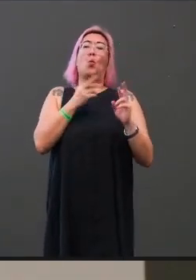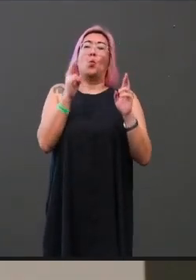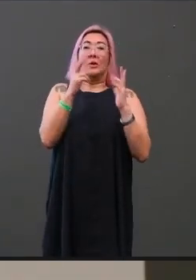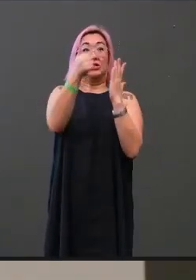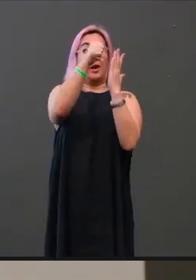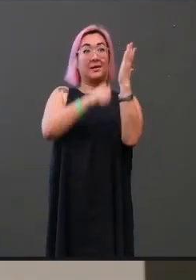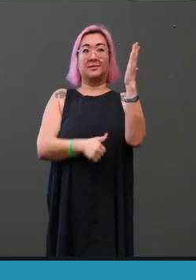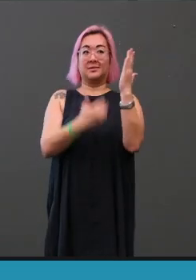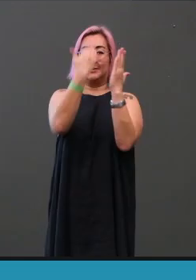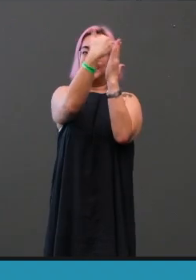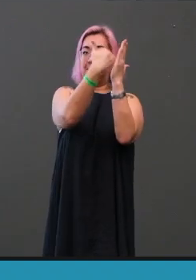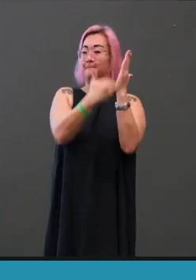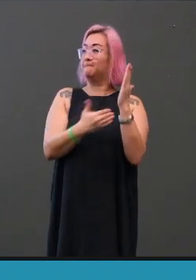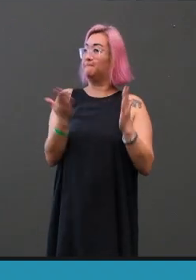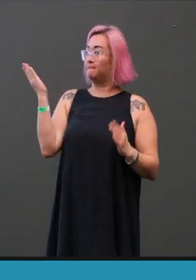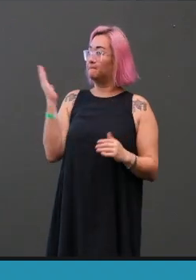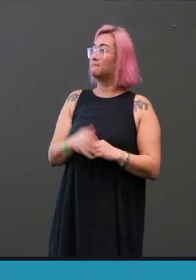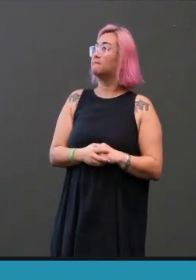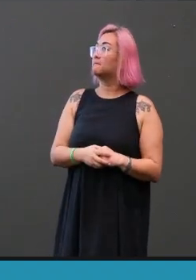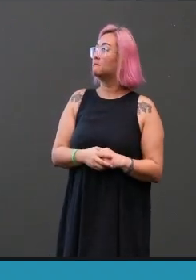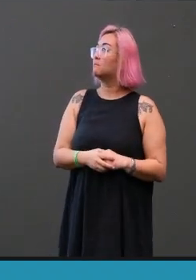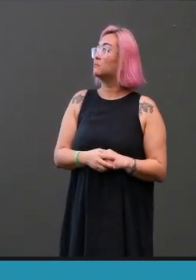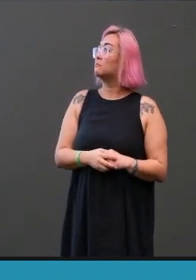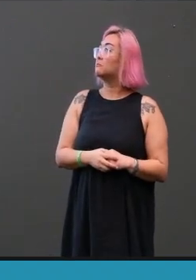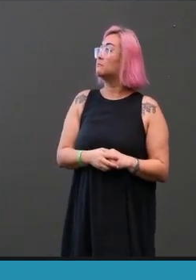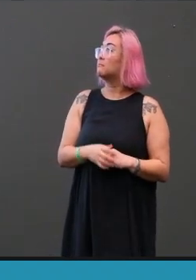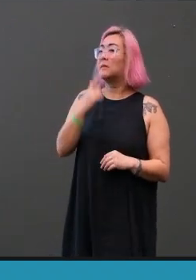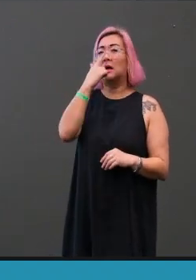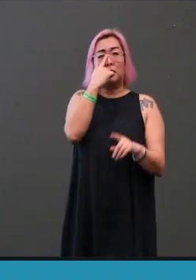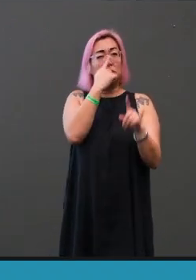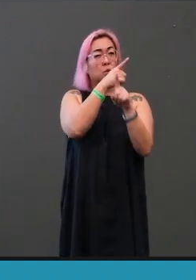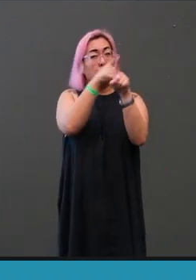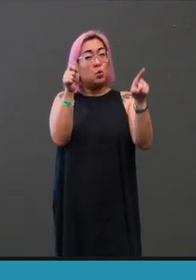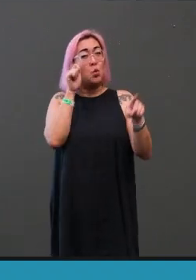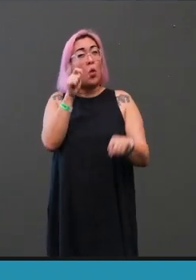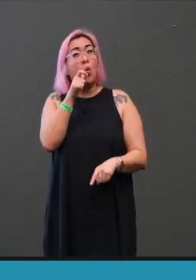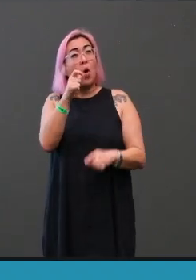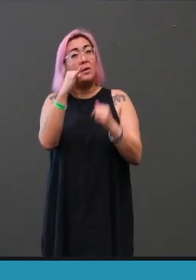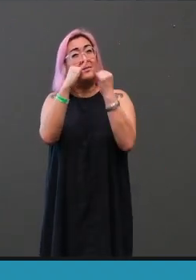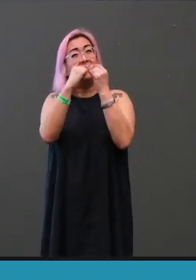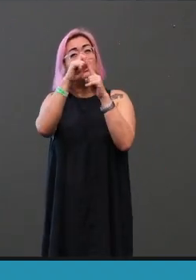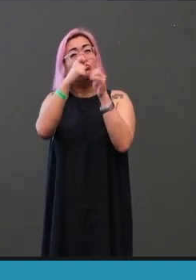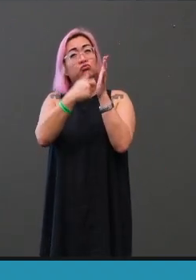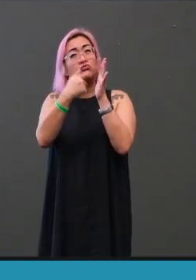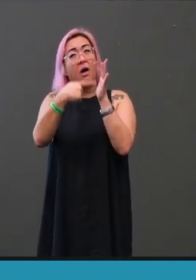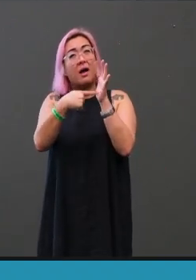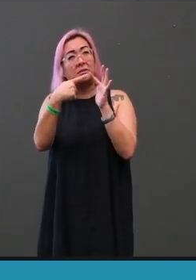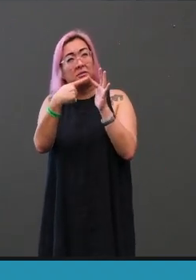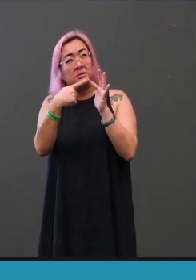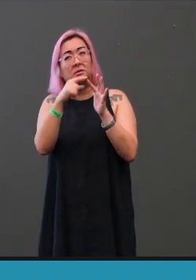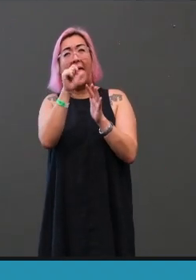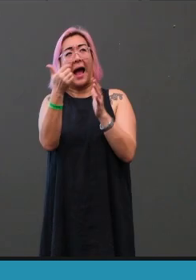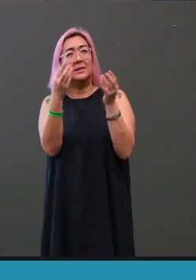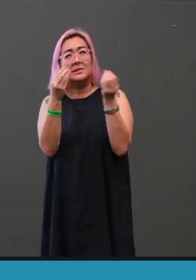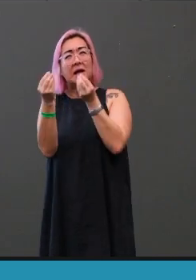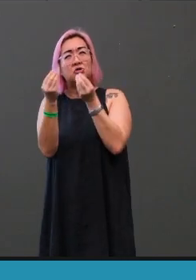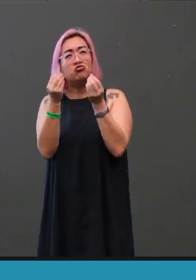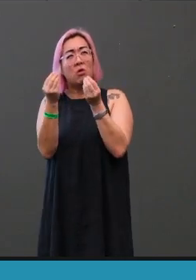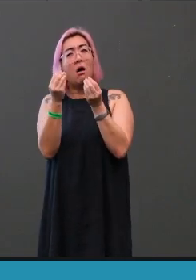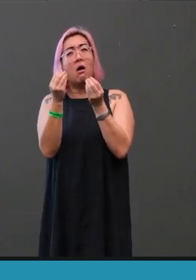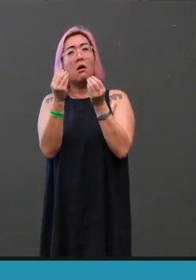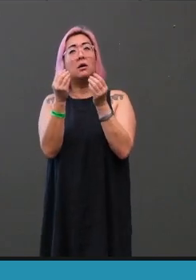I do want to mention that I use the terms sprite and texture kind of interchangeably. You can think of it just as an image,